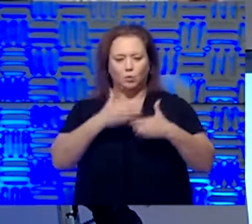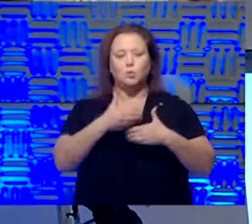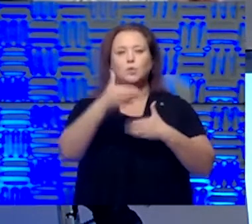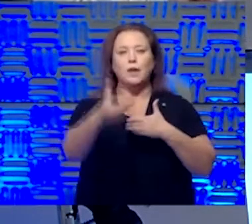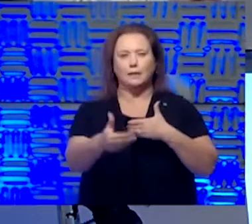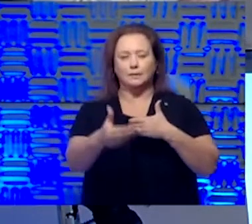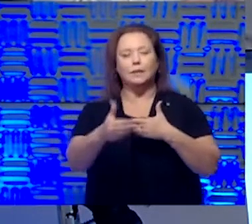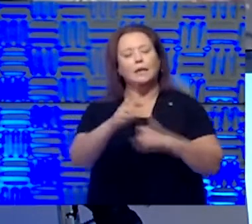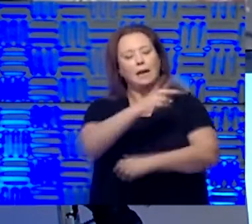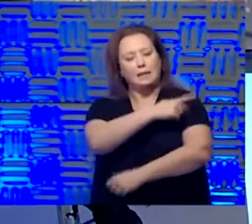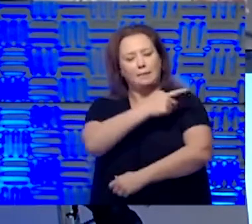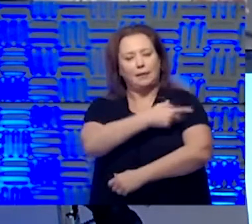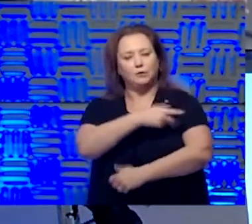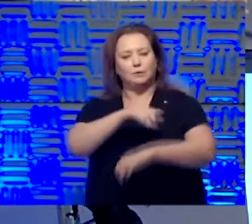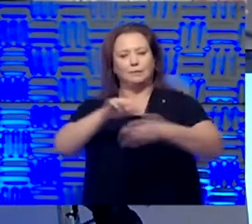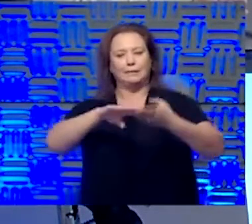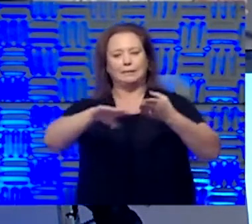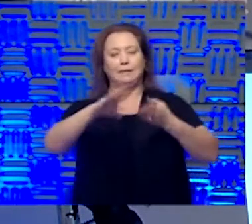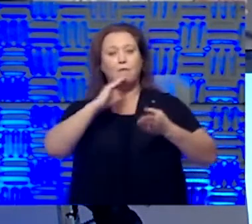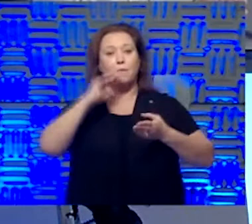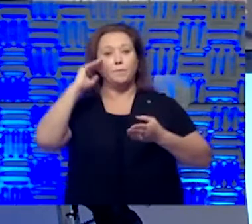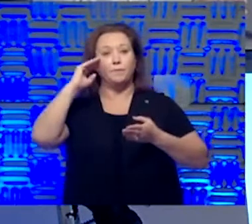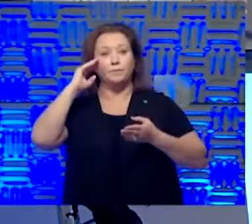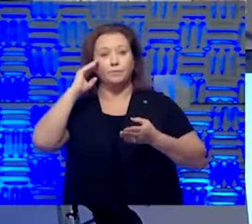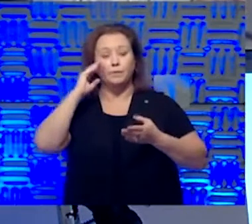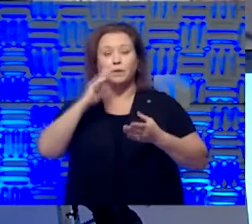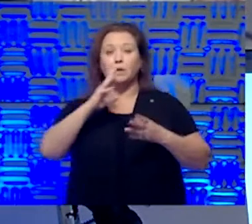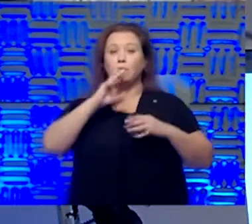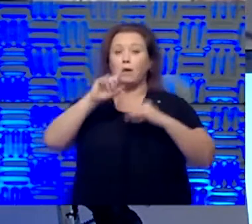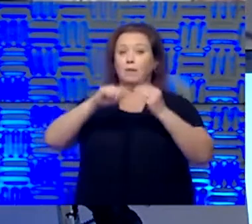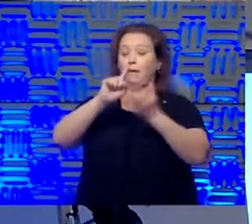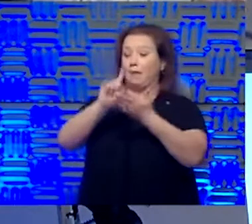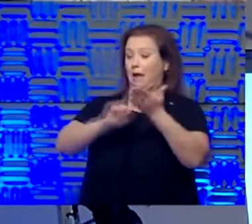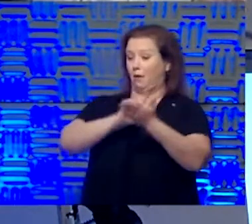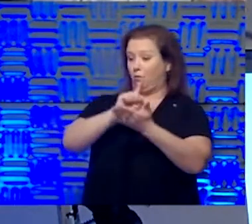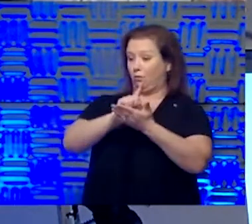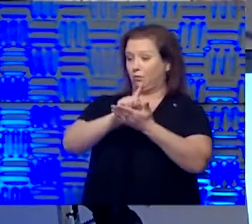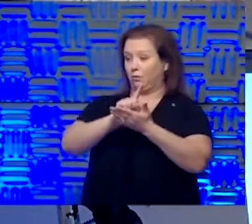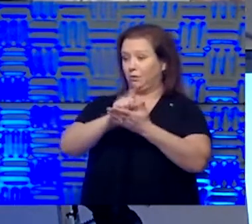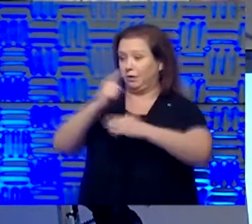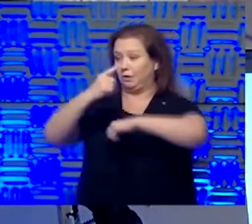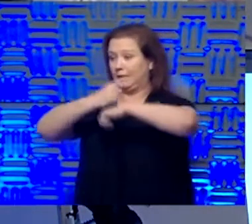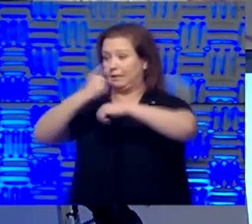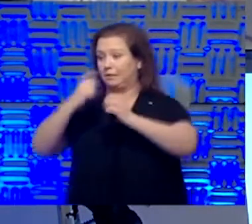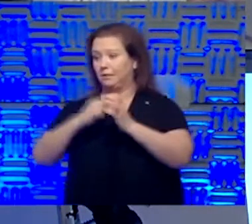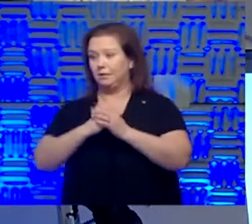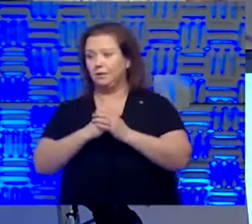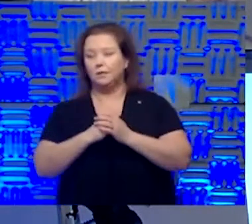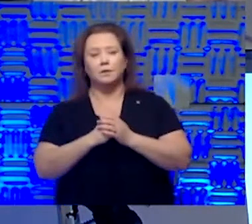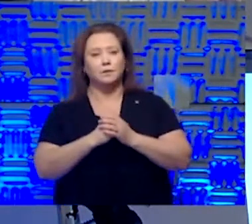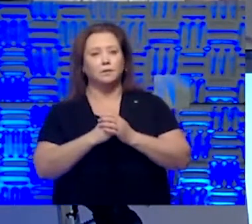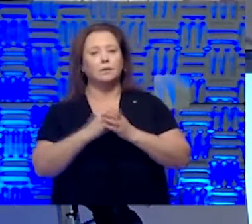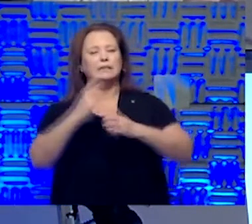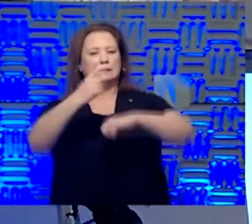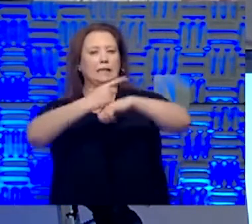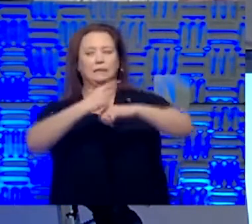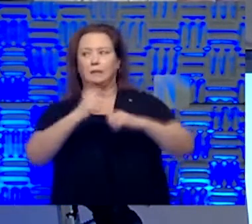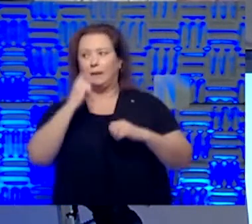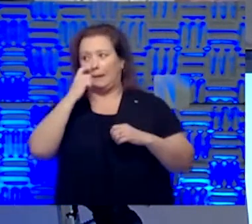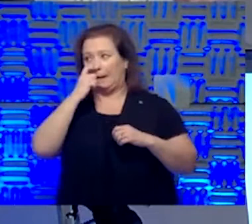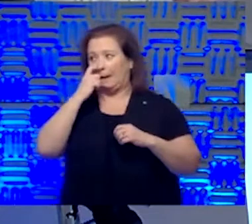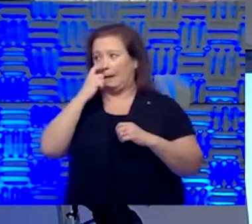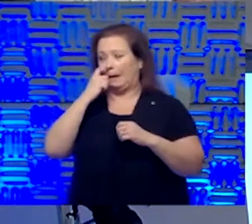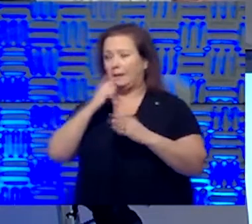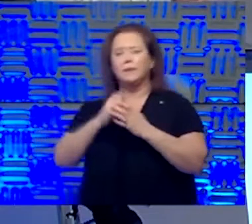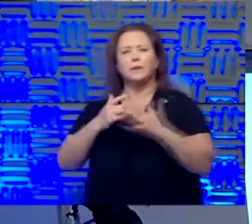those patients safely home. But are you talking hours or days? I would say probably hours. I would say days. Okay. Yeah, and